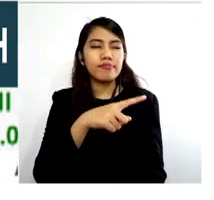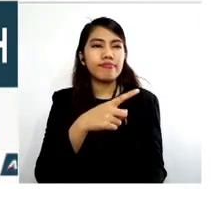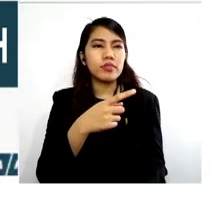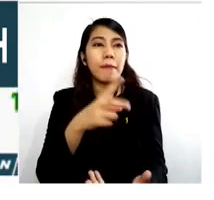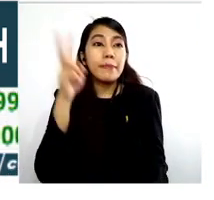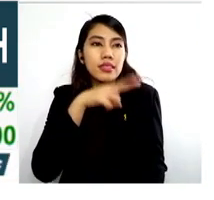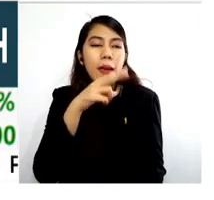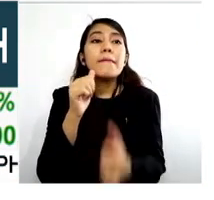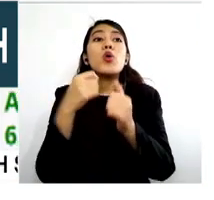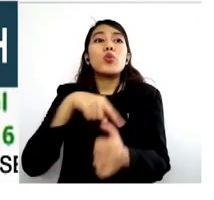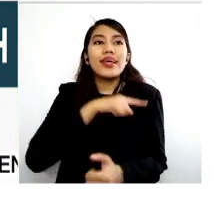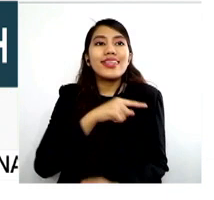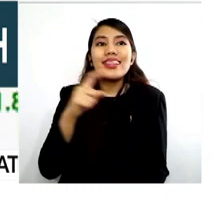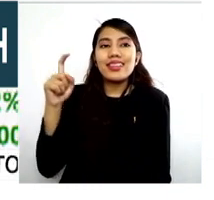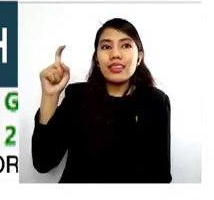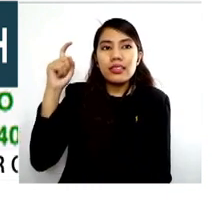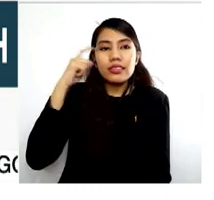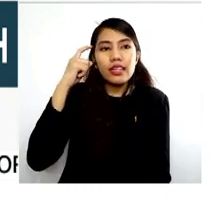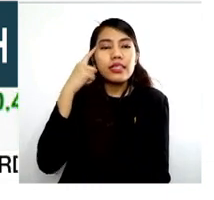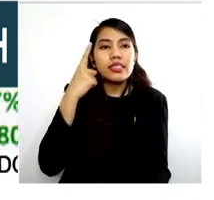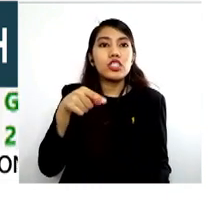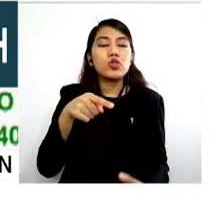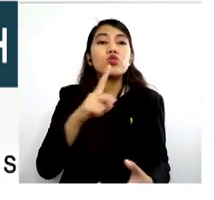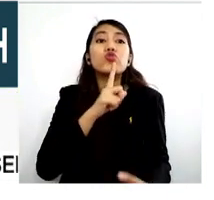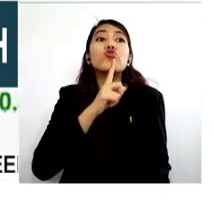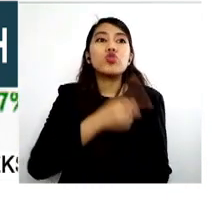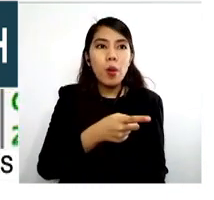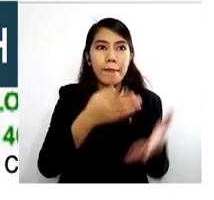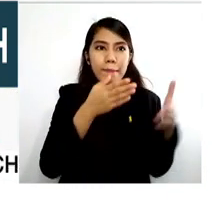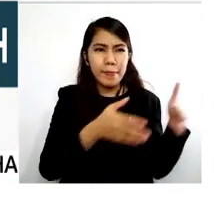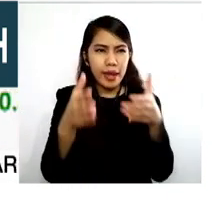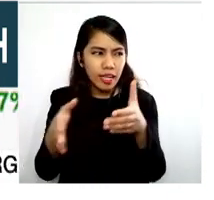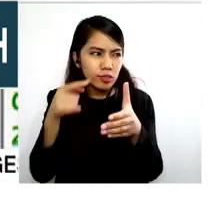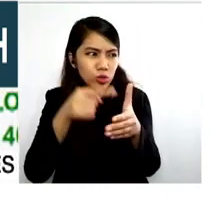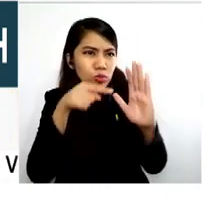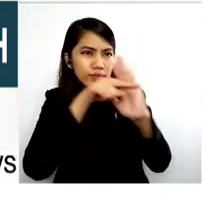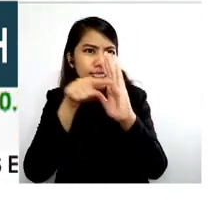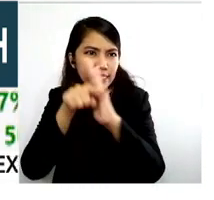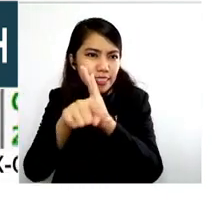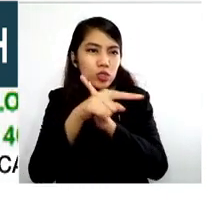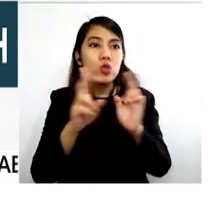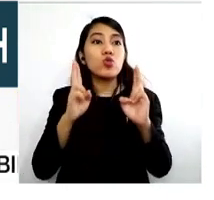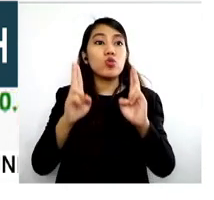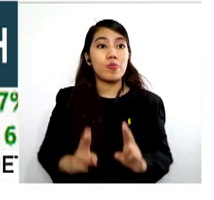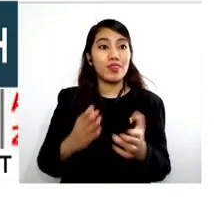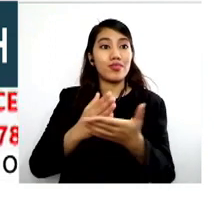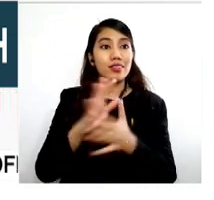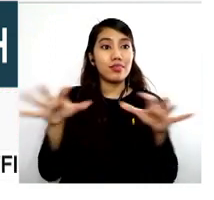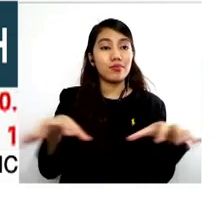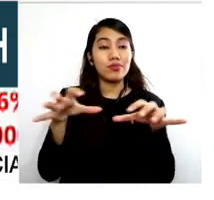planned assassination of human rights workers, peace consultants of the National Democratic Front.